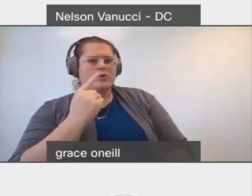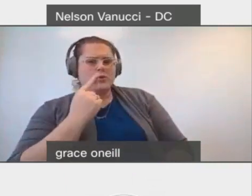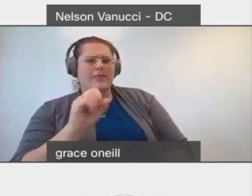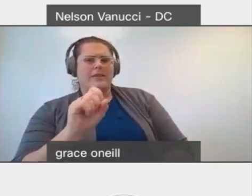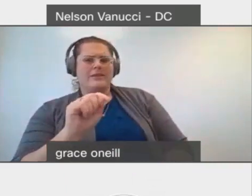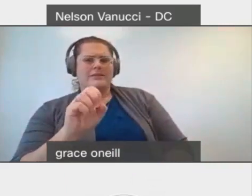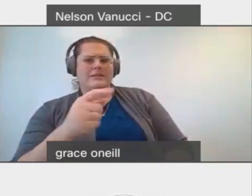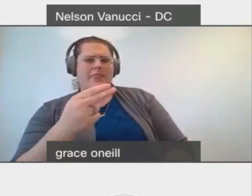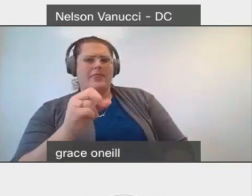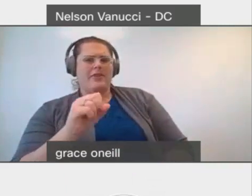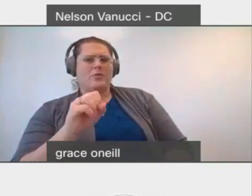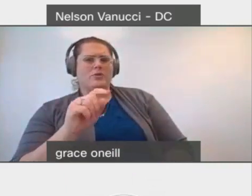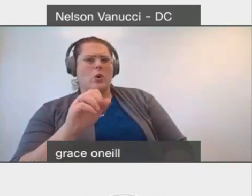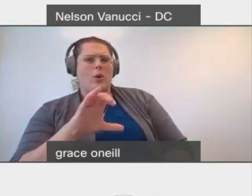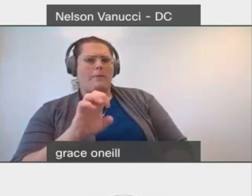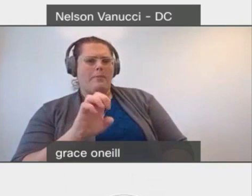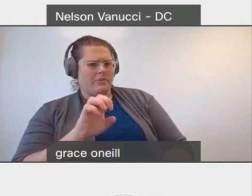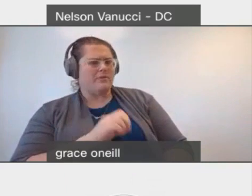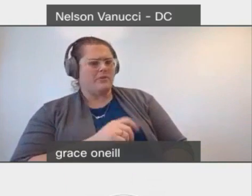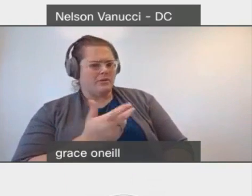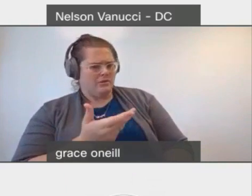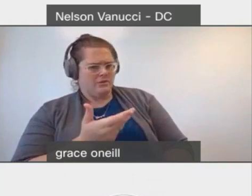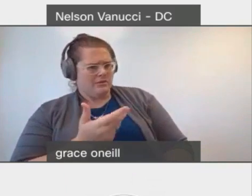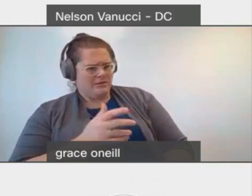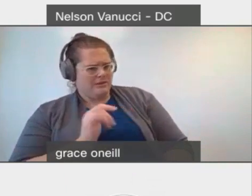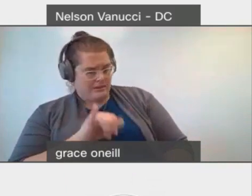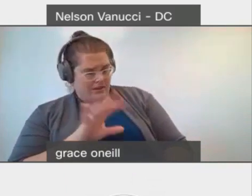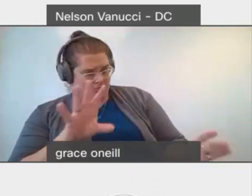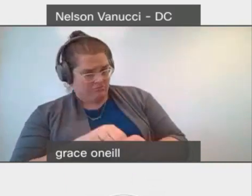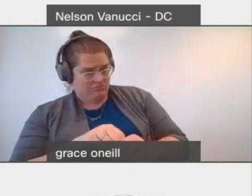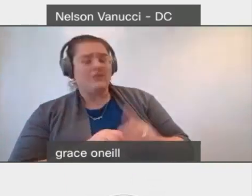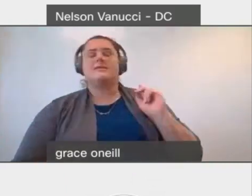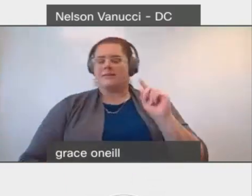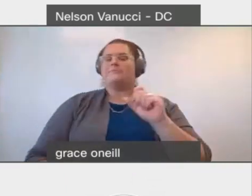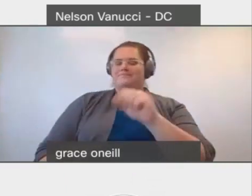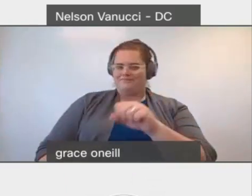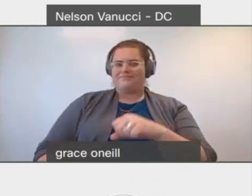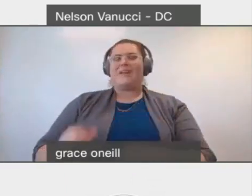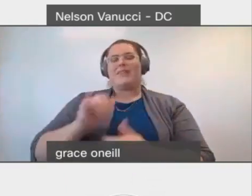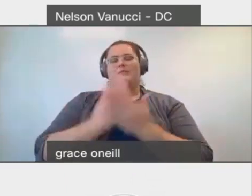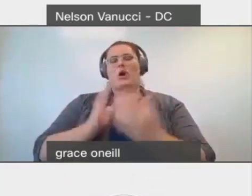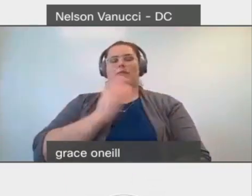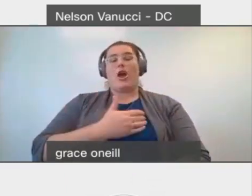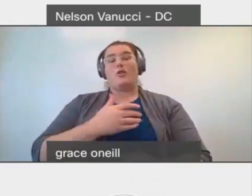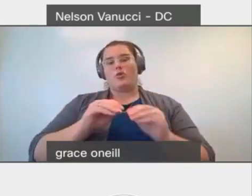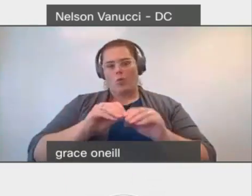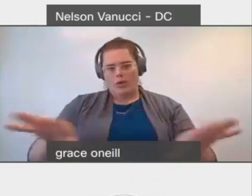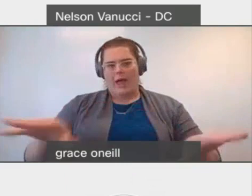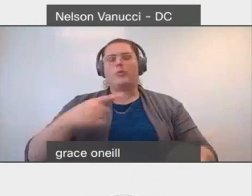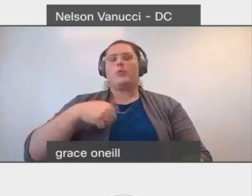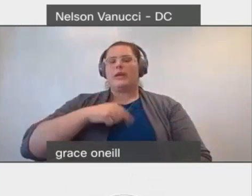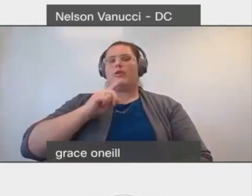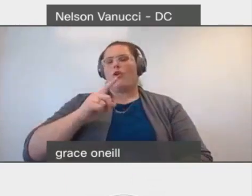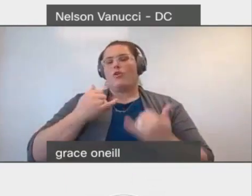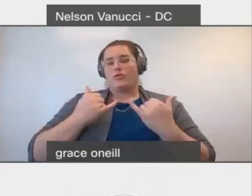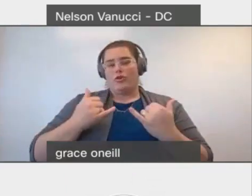stethoscope. Yes, that is part of our rollout. DDS not only has considered covering the cost of the